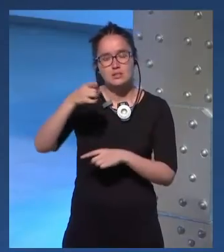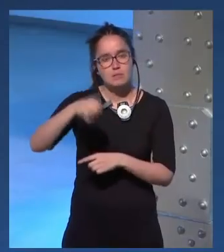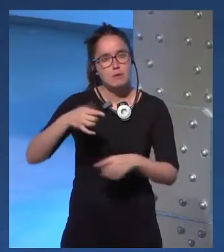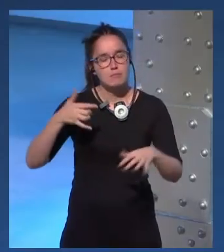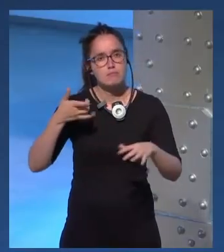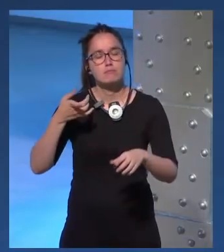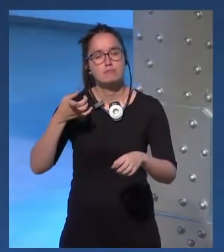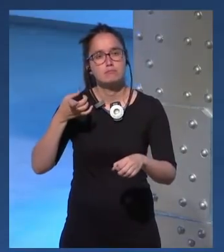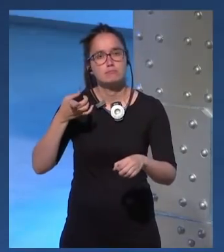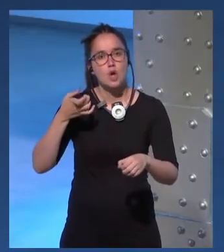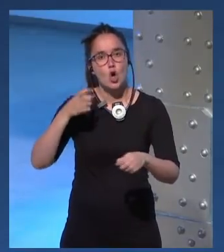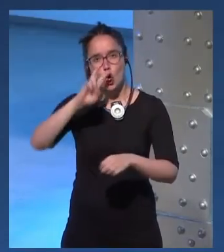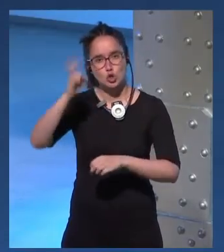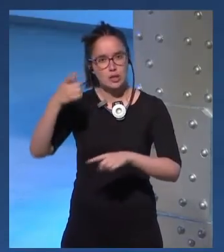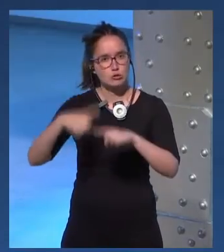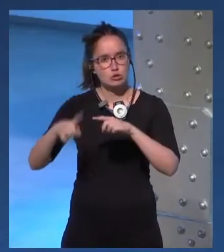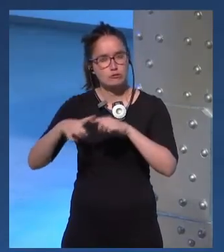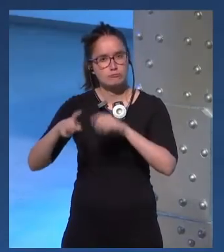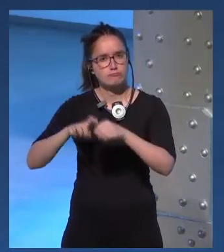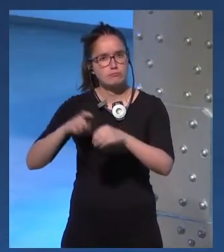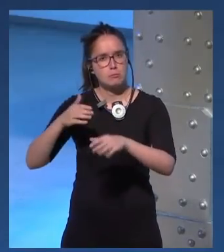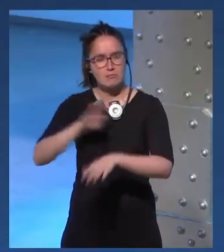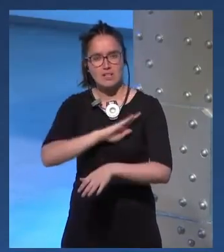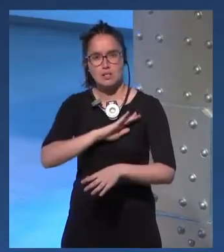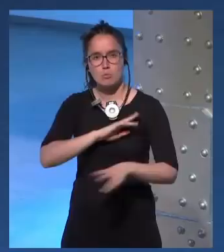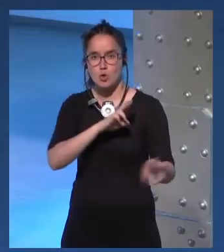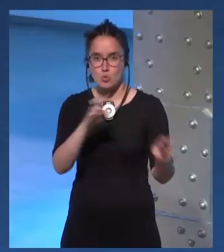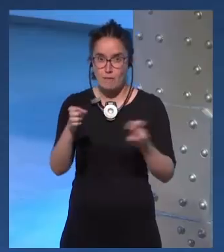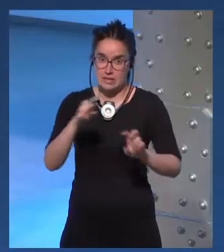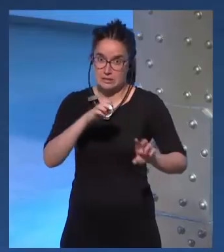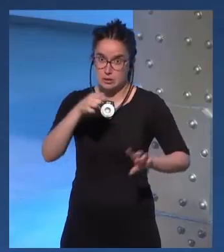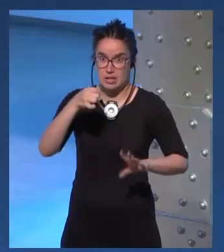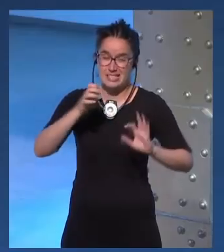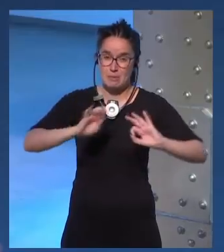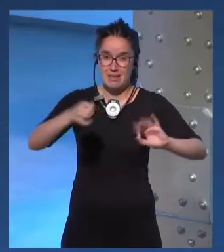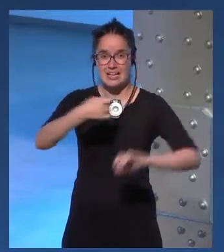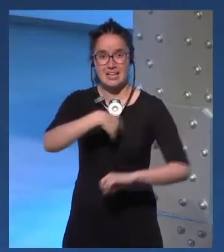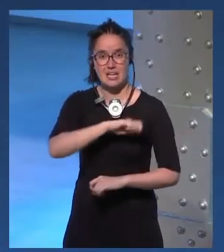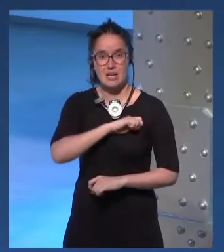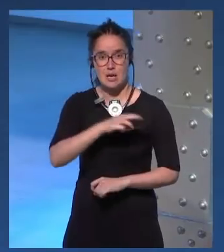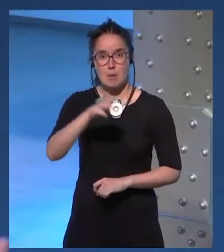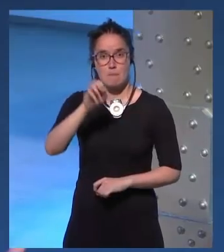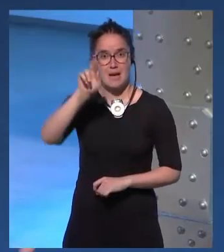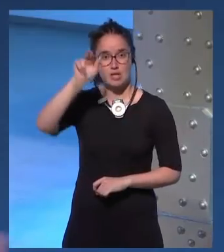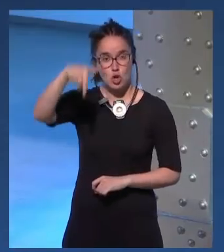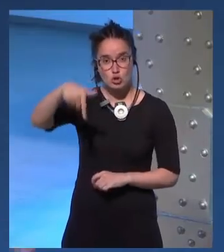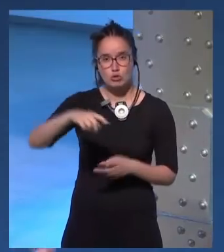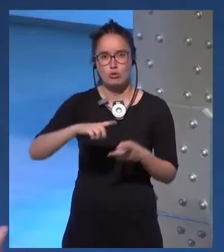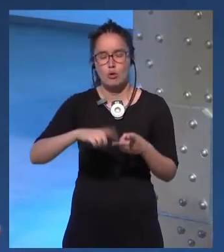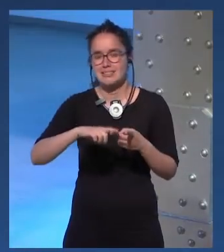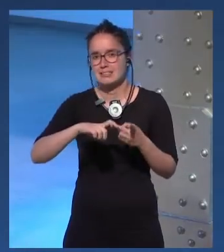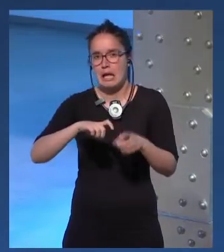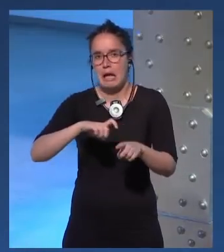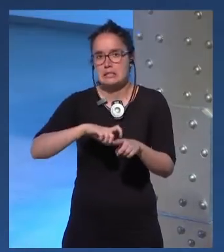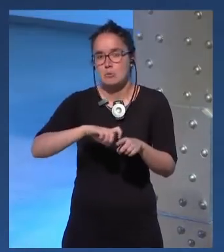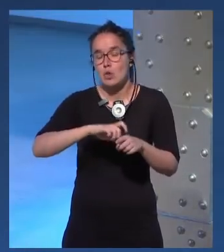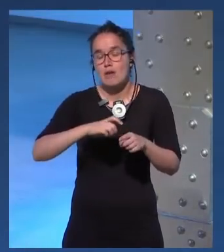publishing houses scenarios. She's also very active in other things, such